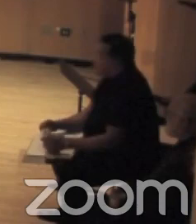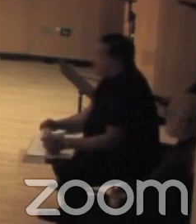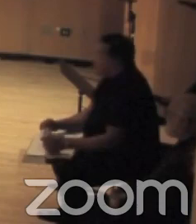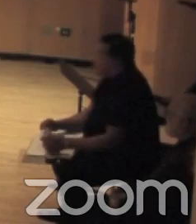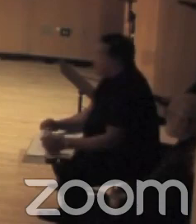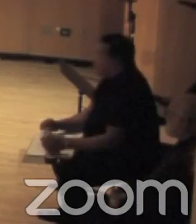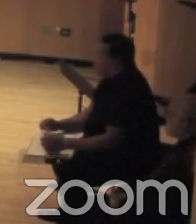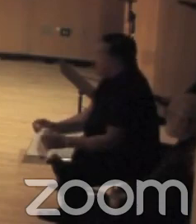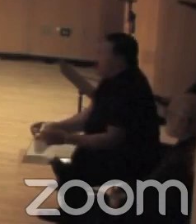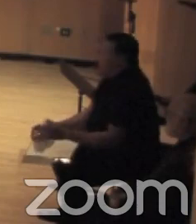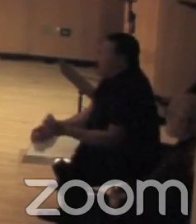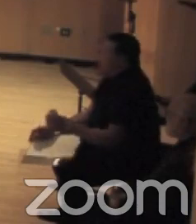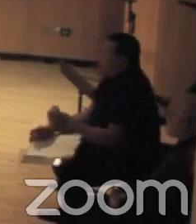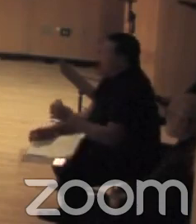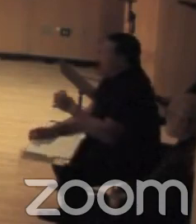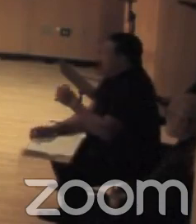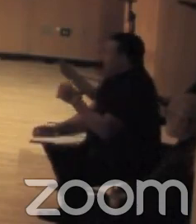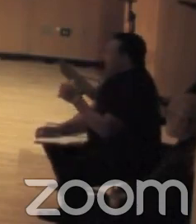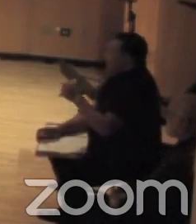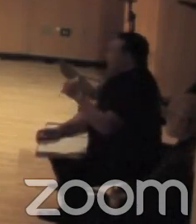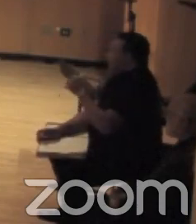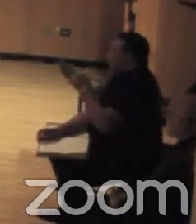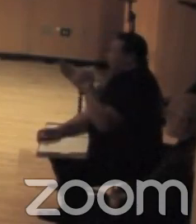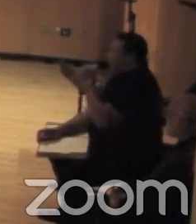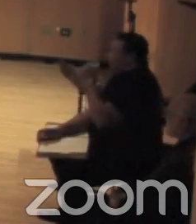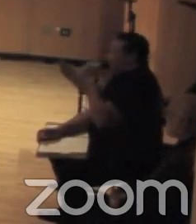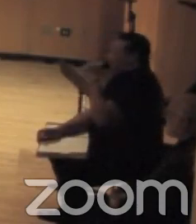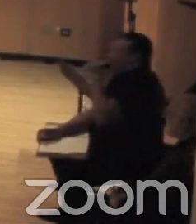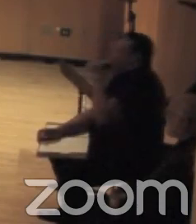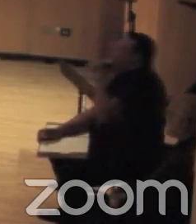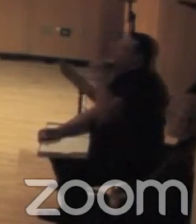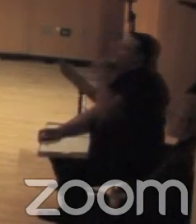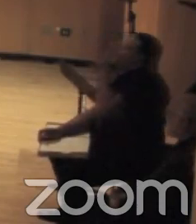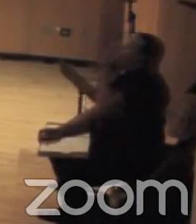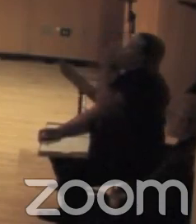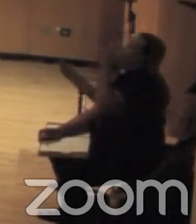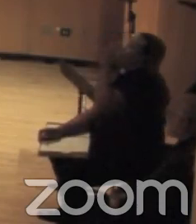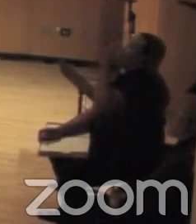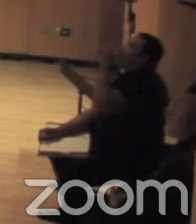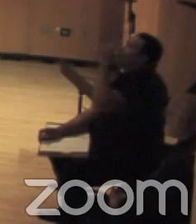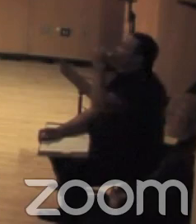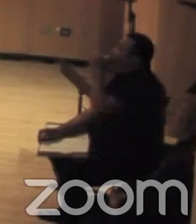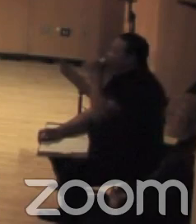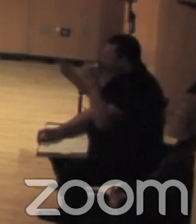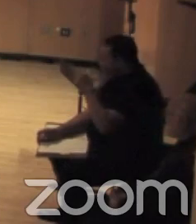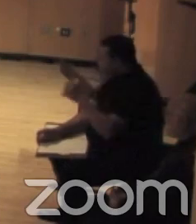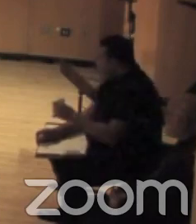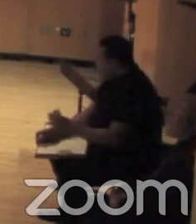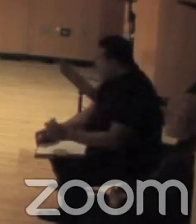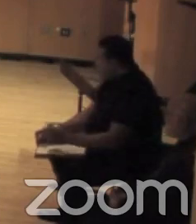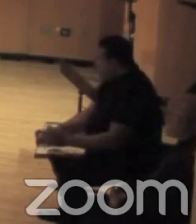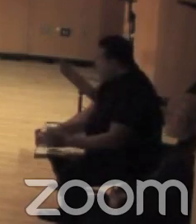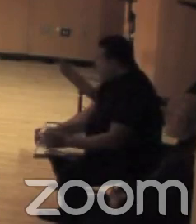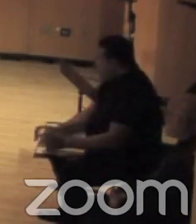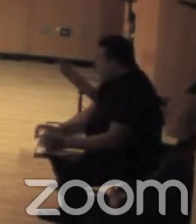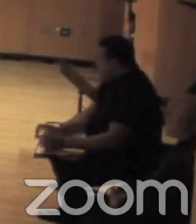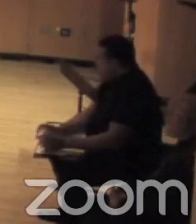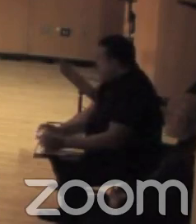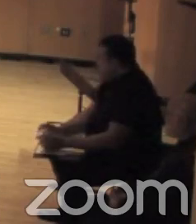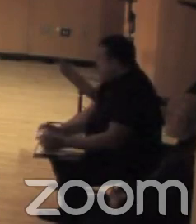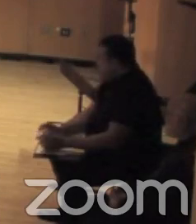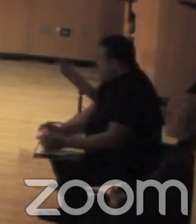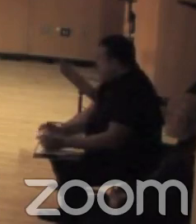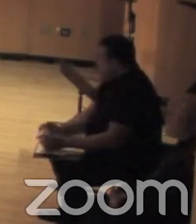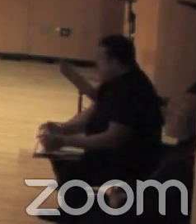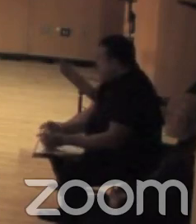do that you don't want to come no I to I know you don't really like it down